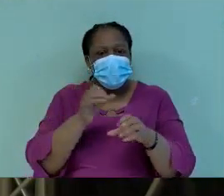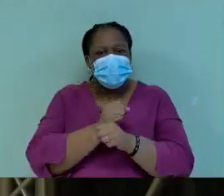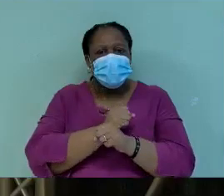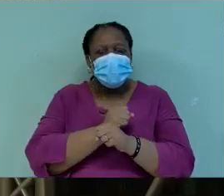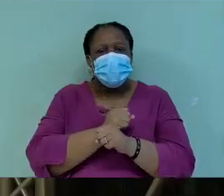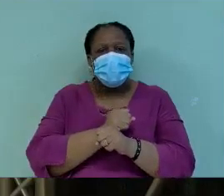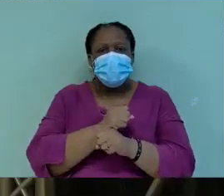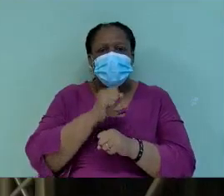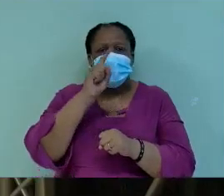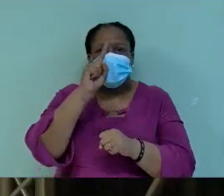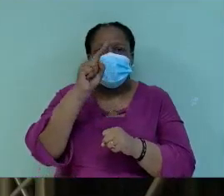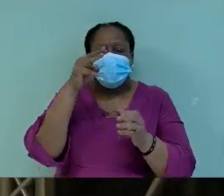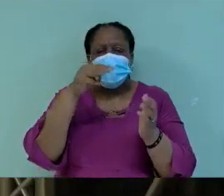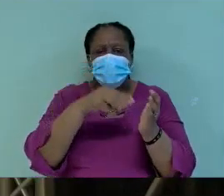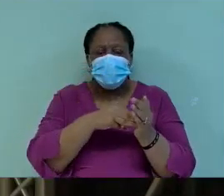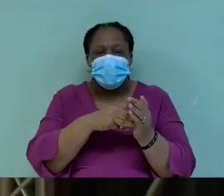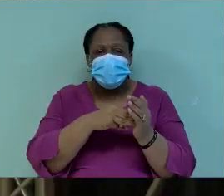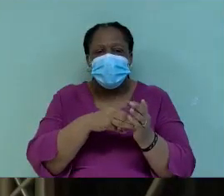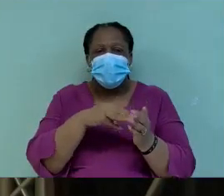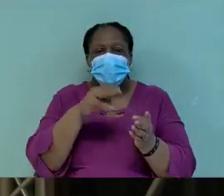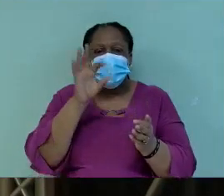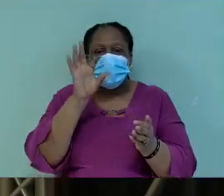of